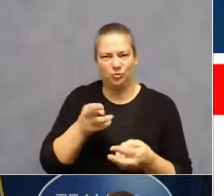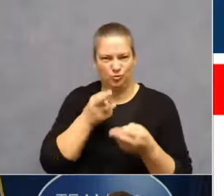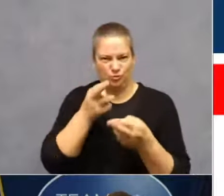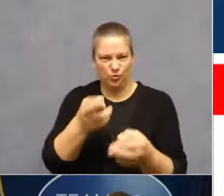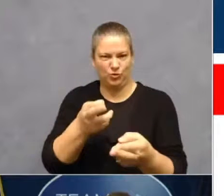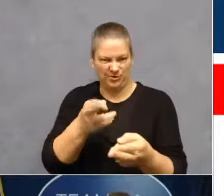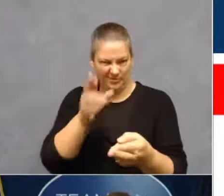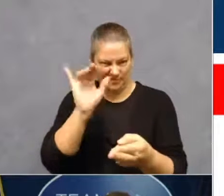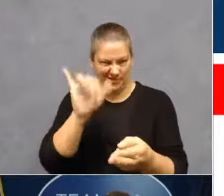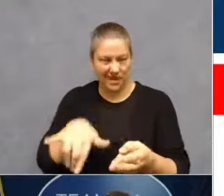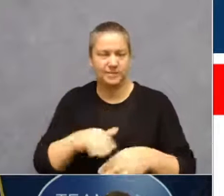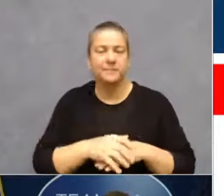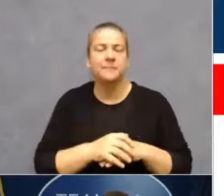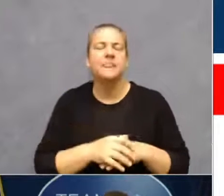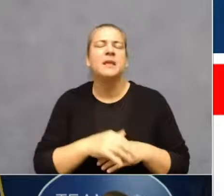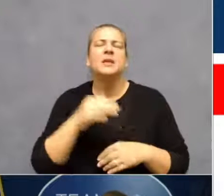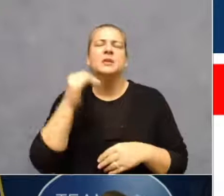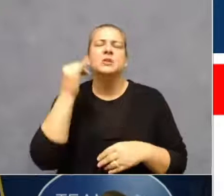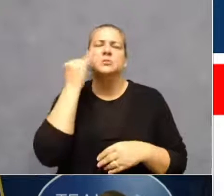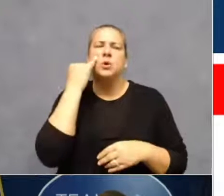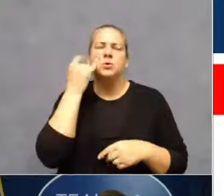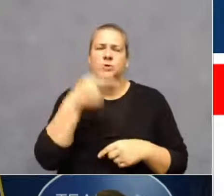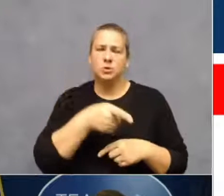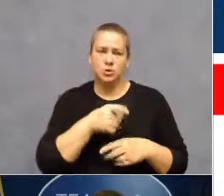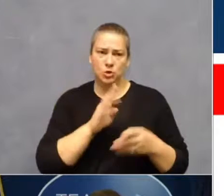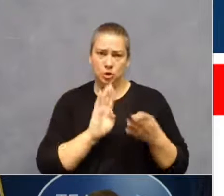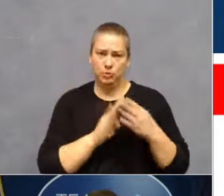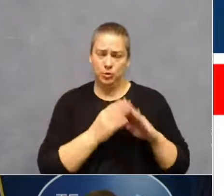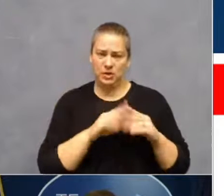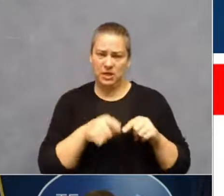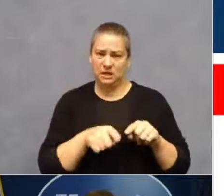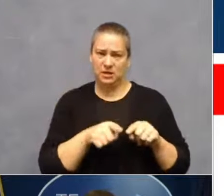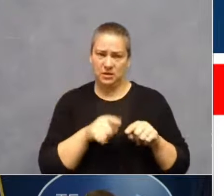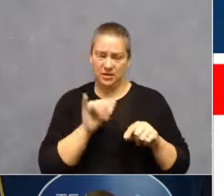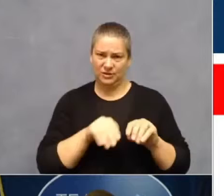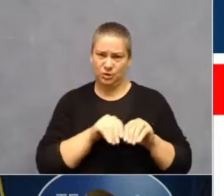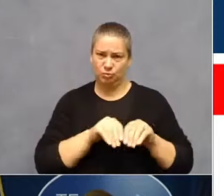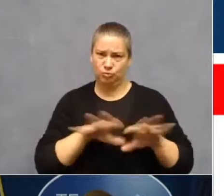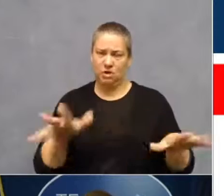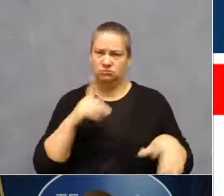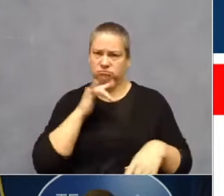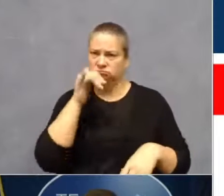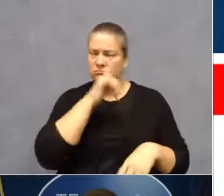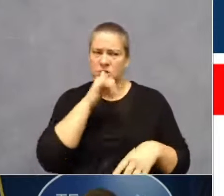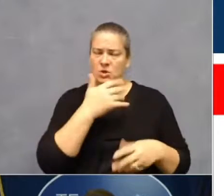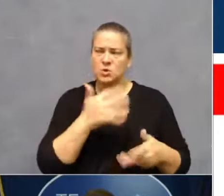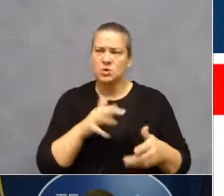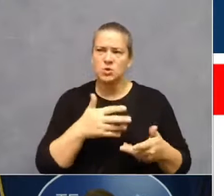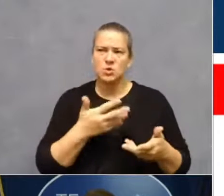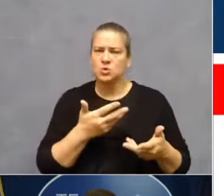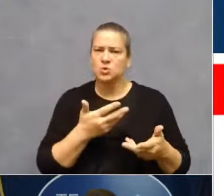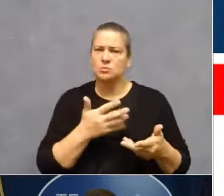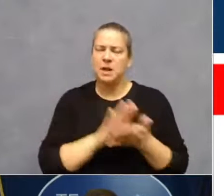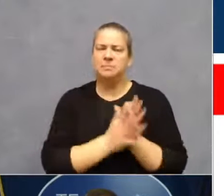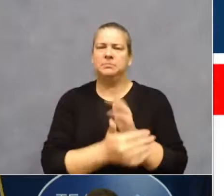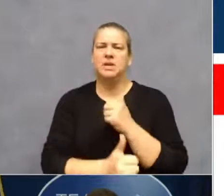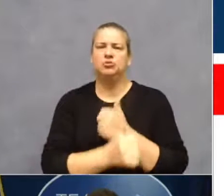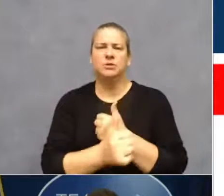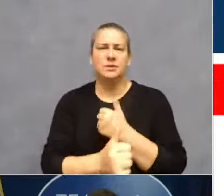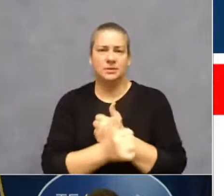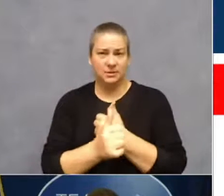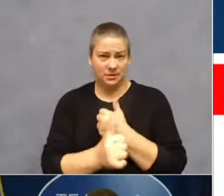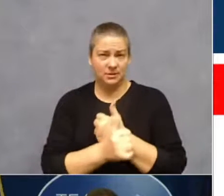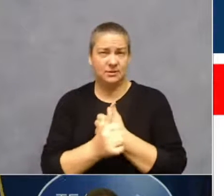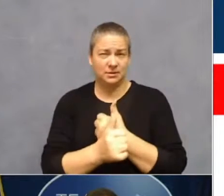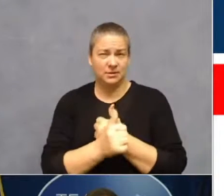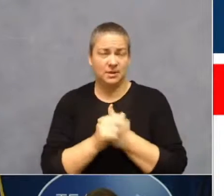community, the spread gets so significant that it is really dangerous. It's dangerous to individuals.